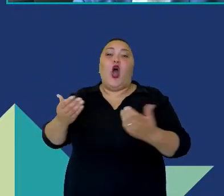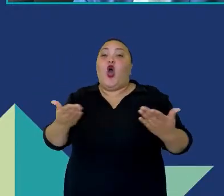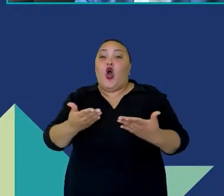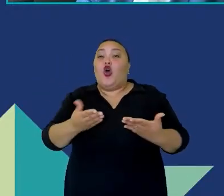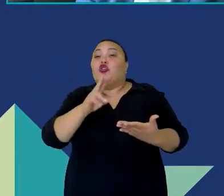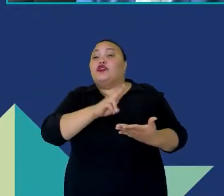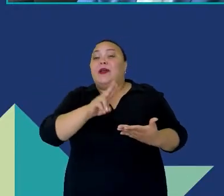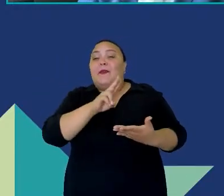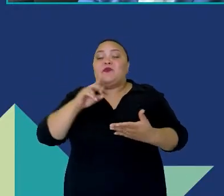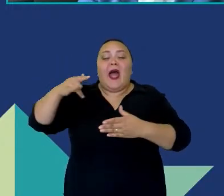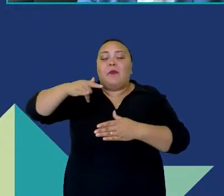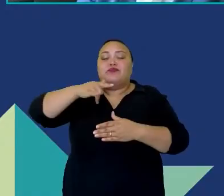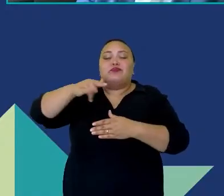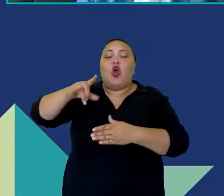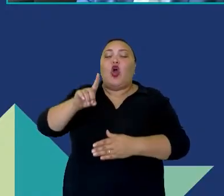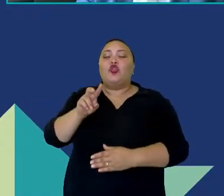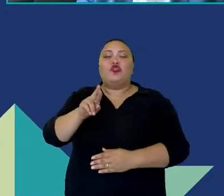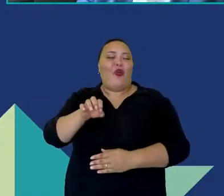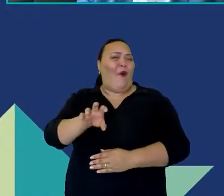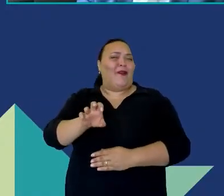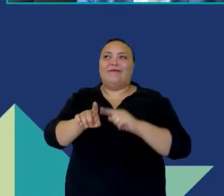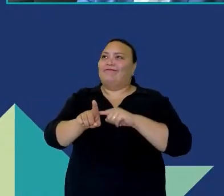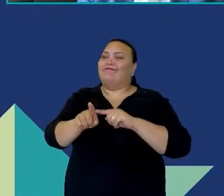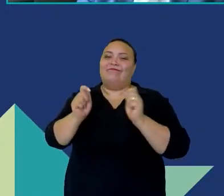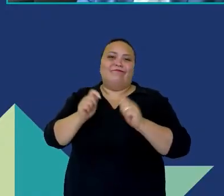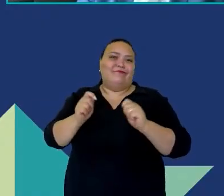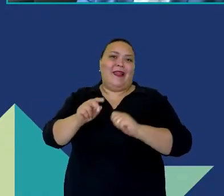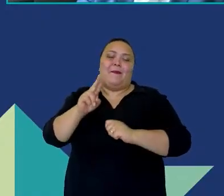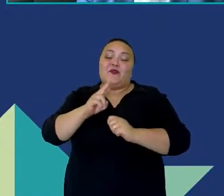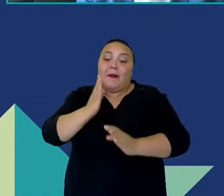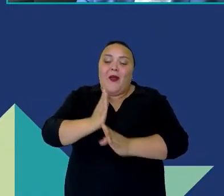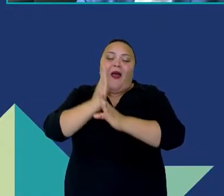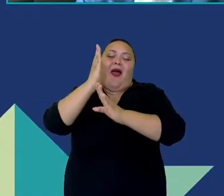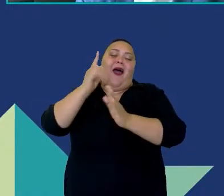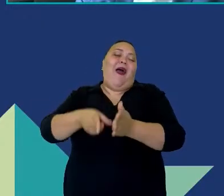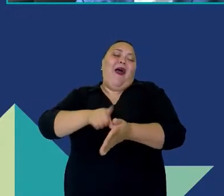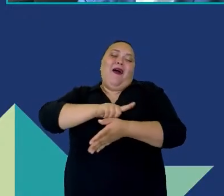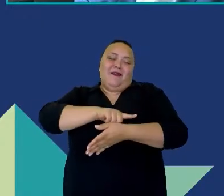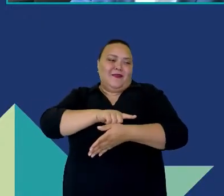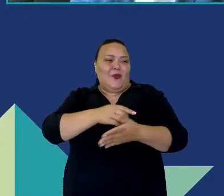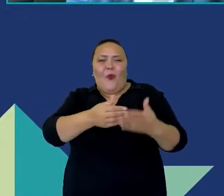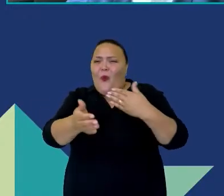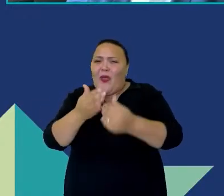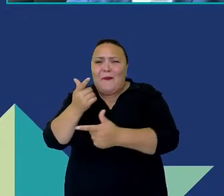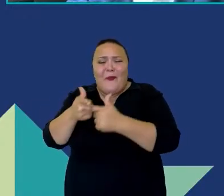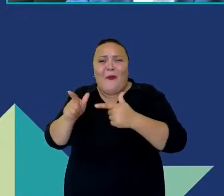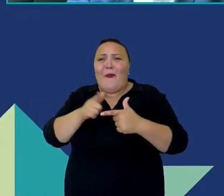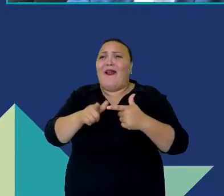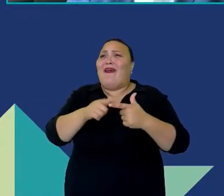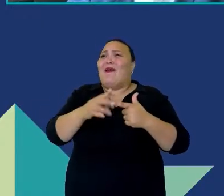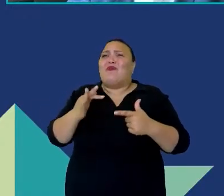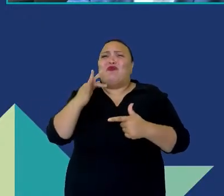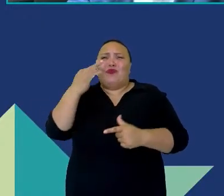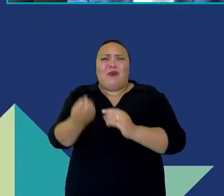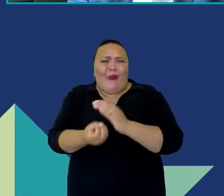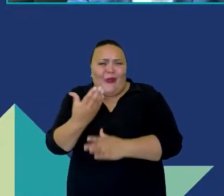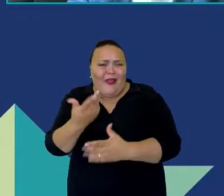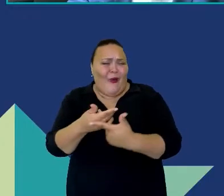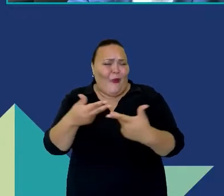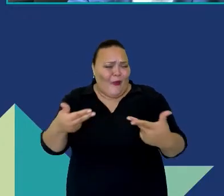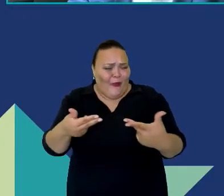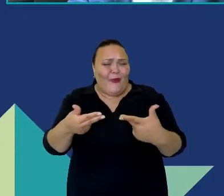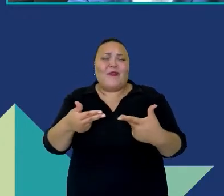catch early if there's any issues with major seepage or exfiltrations. Fiber optic has been